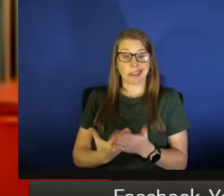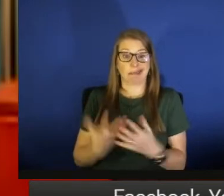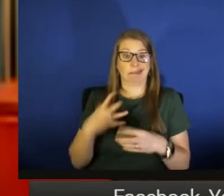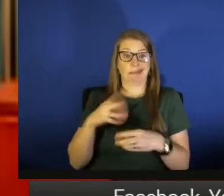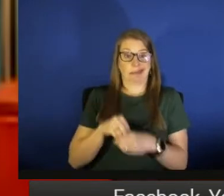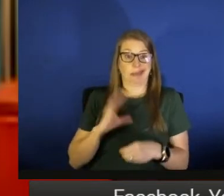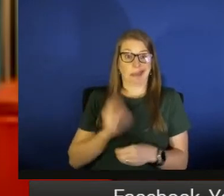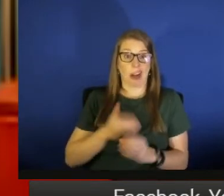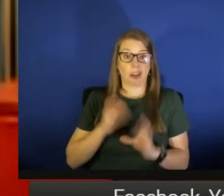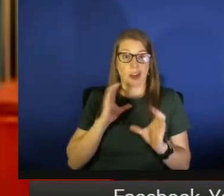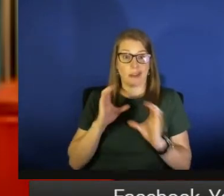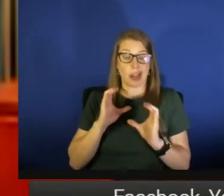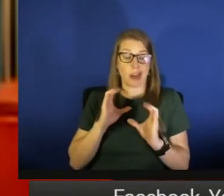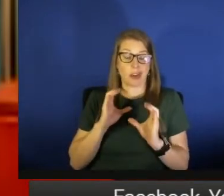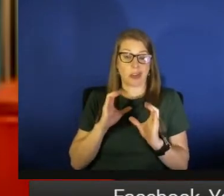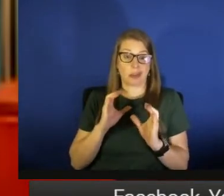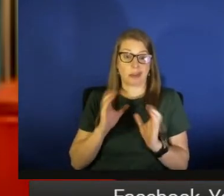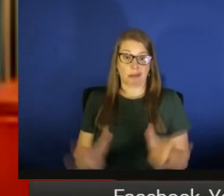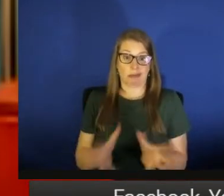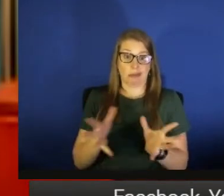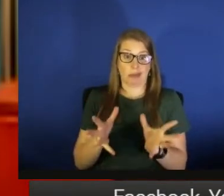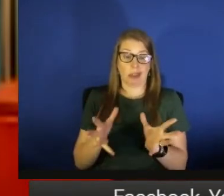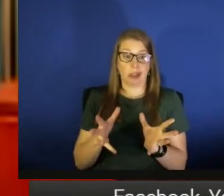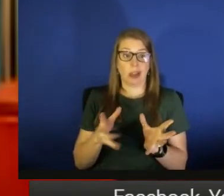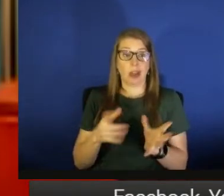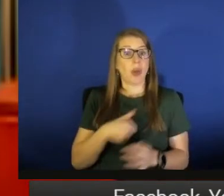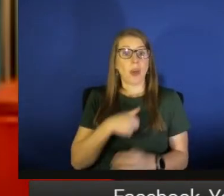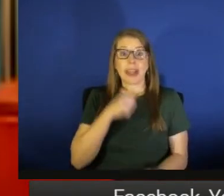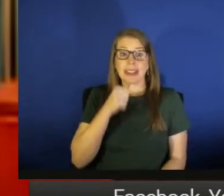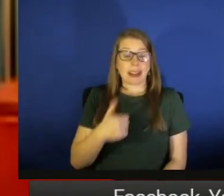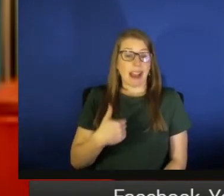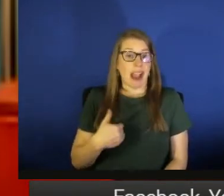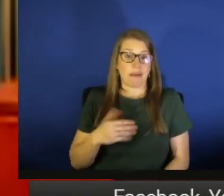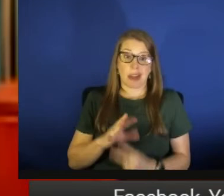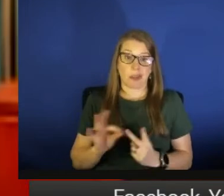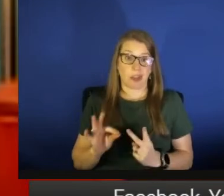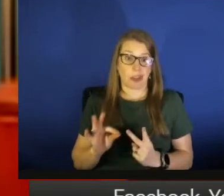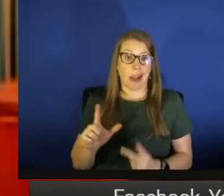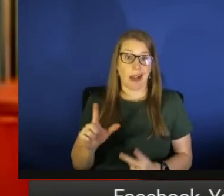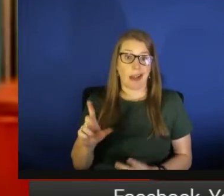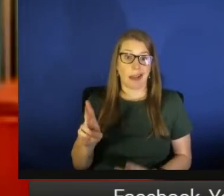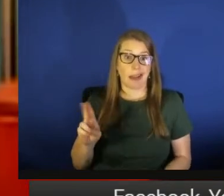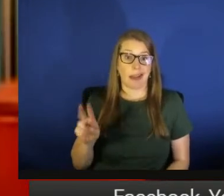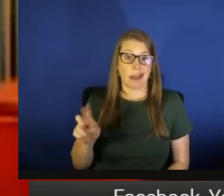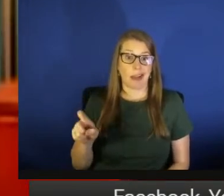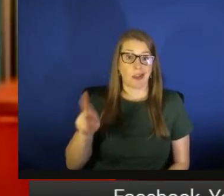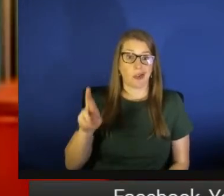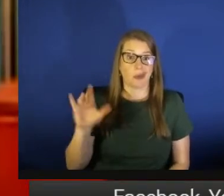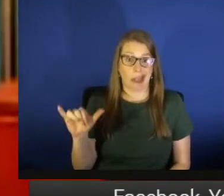we didn't have the luxury, as she put it, of being able to call out